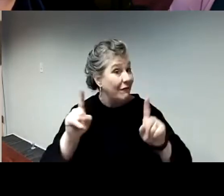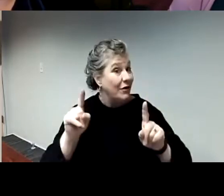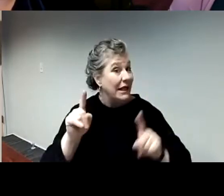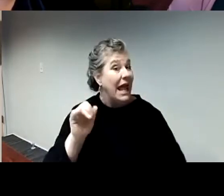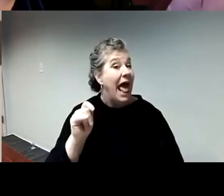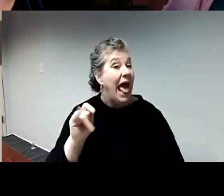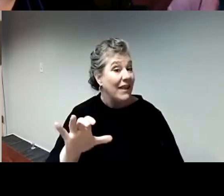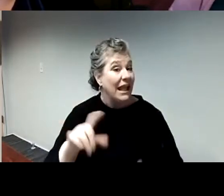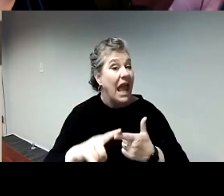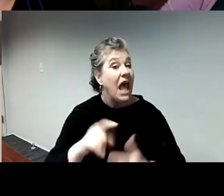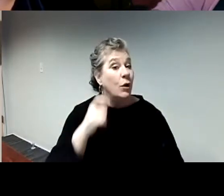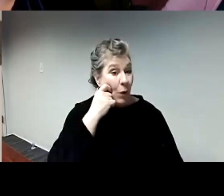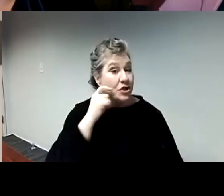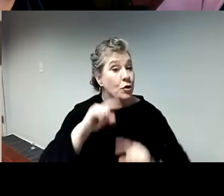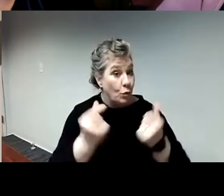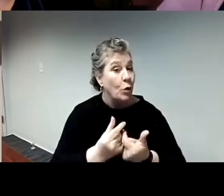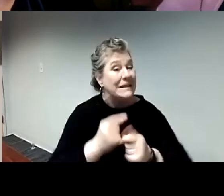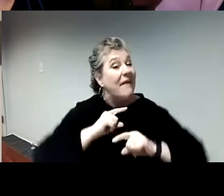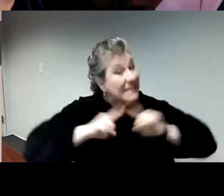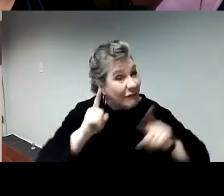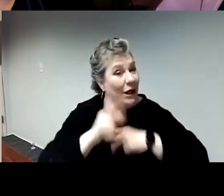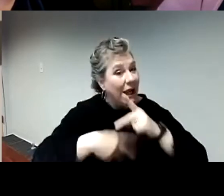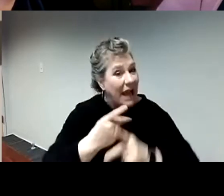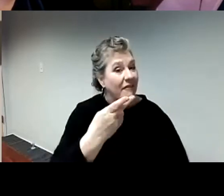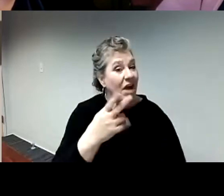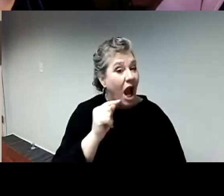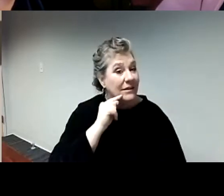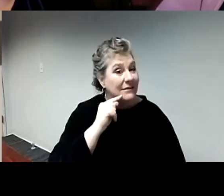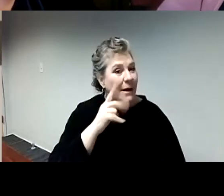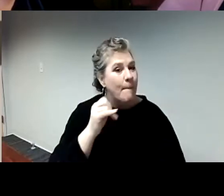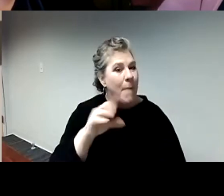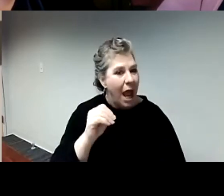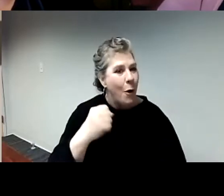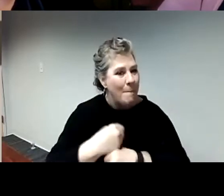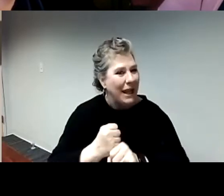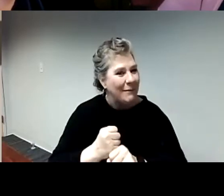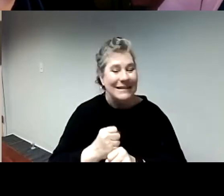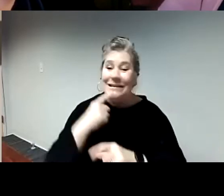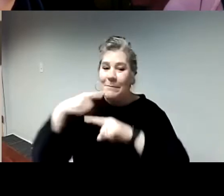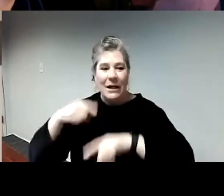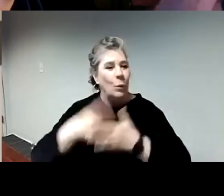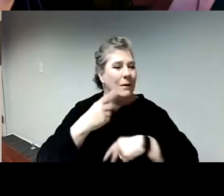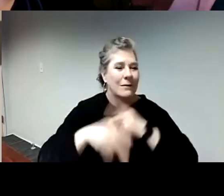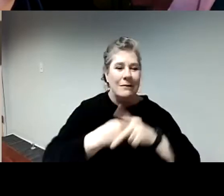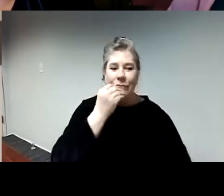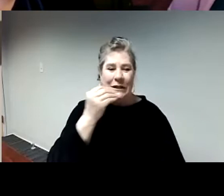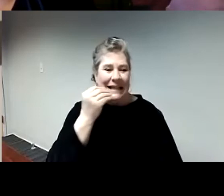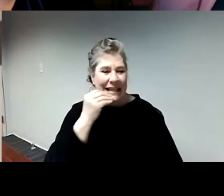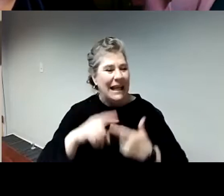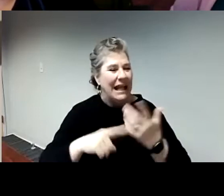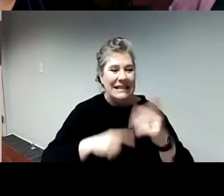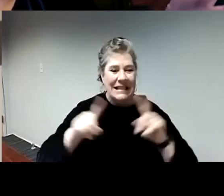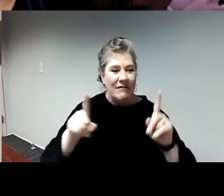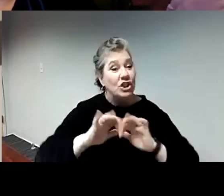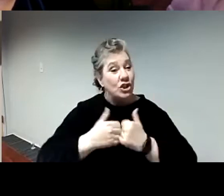and racial groups have a different gut microbiome makeup, depending on what food they eat. And so it's really interesting because it just sort of shows how your